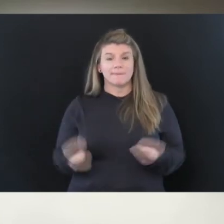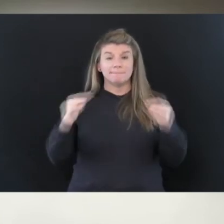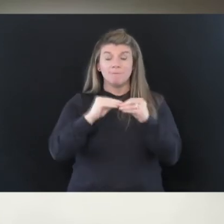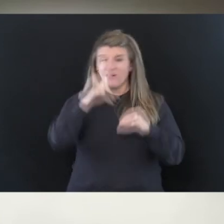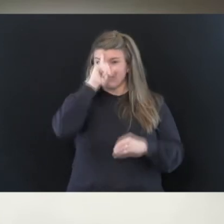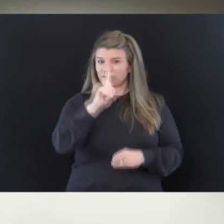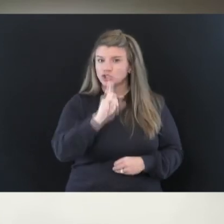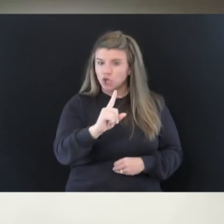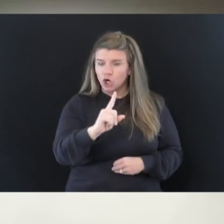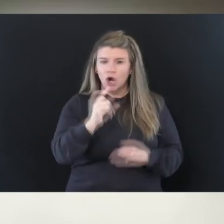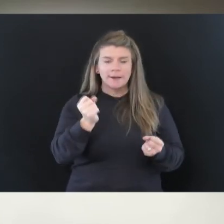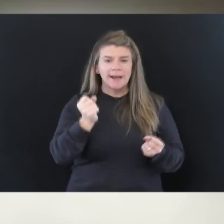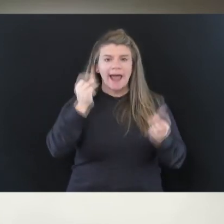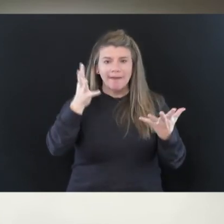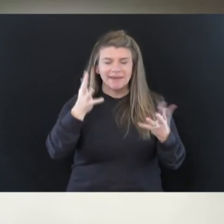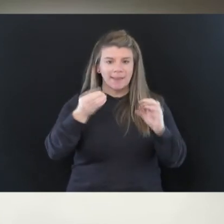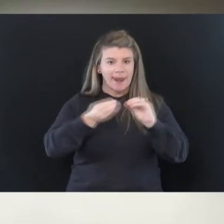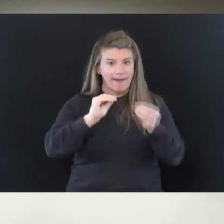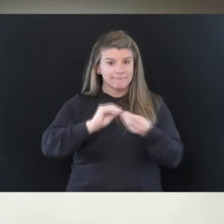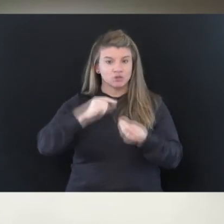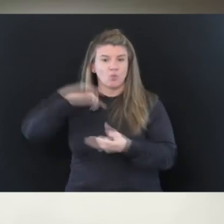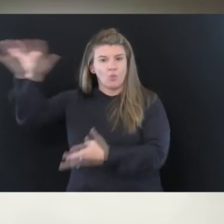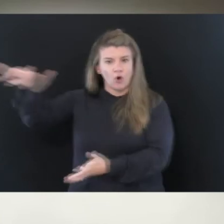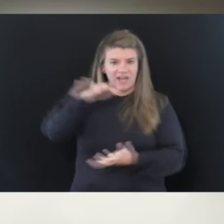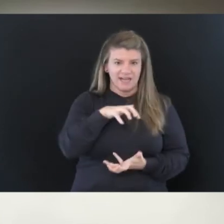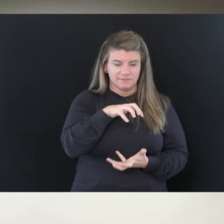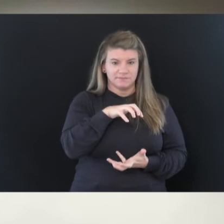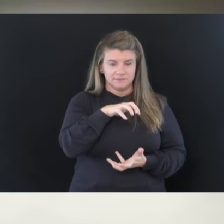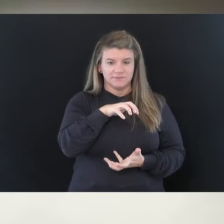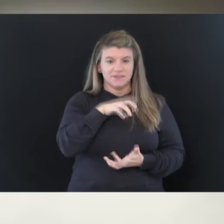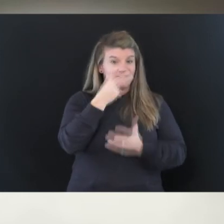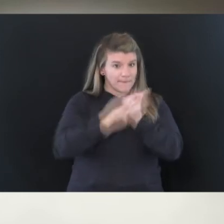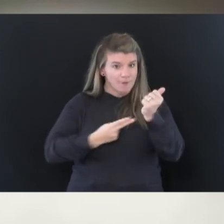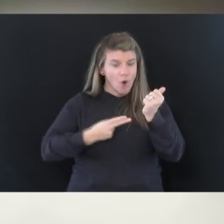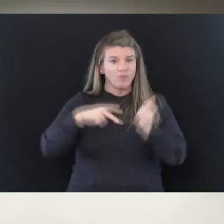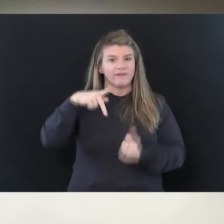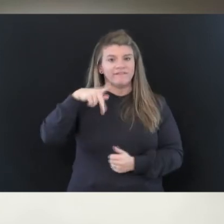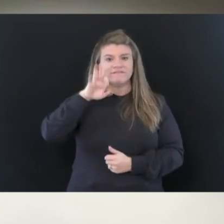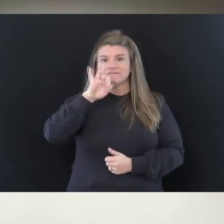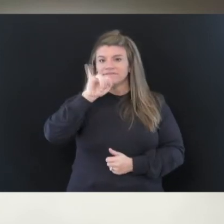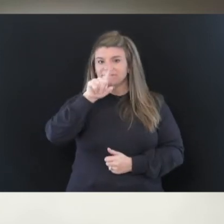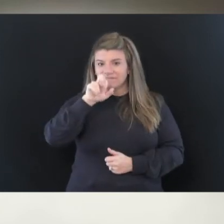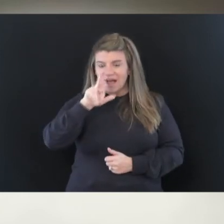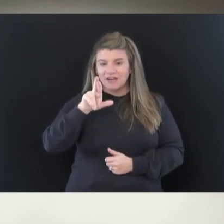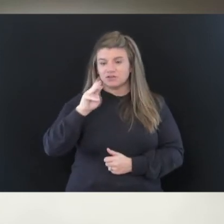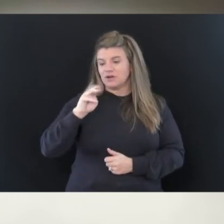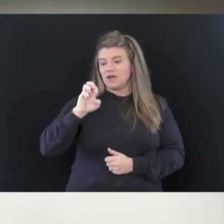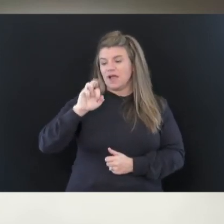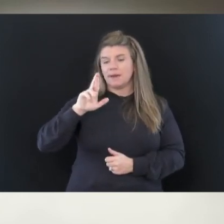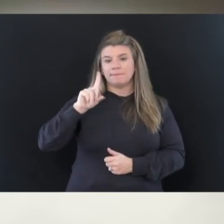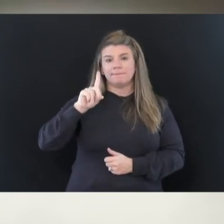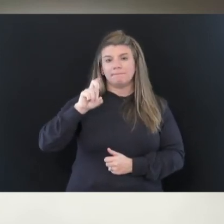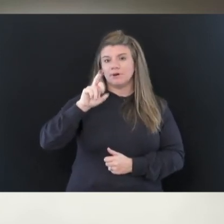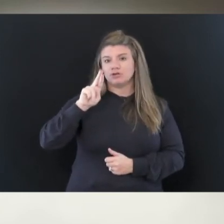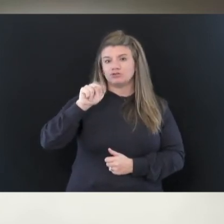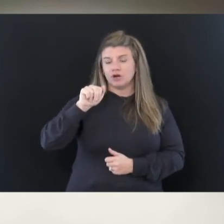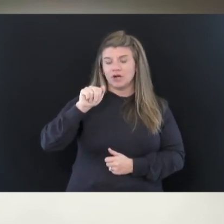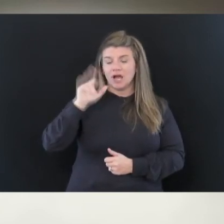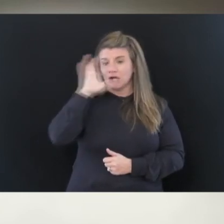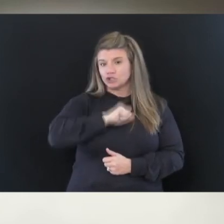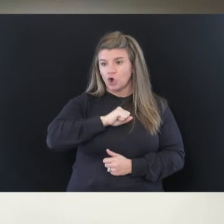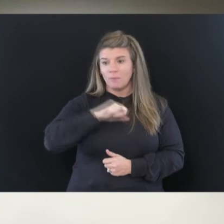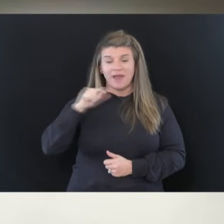the numbers that are coming from both the Pfizer and potentially the Moderna, assuming it